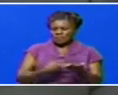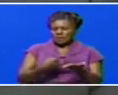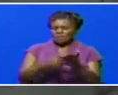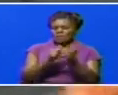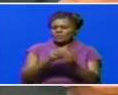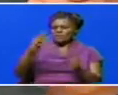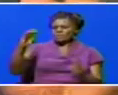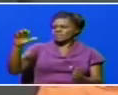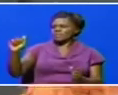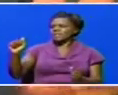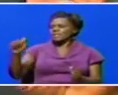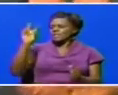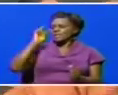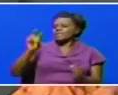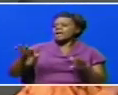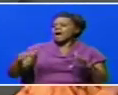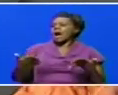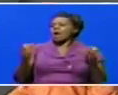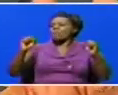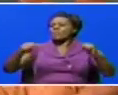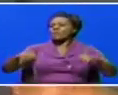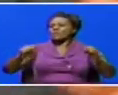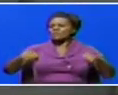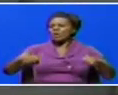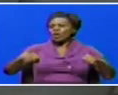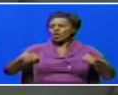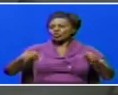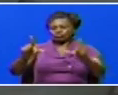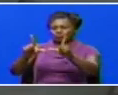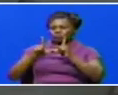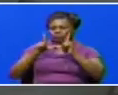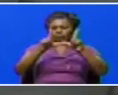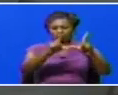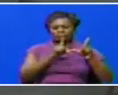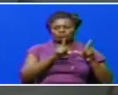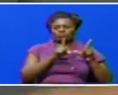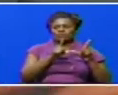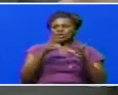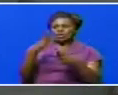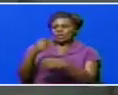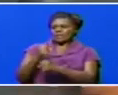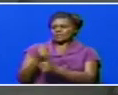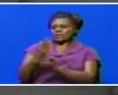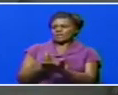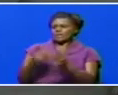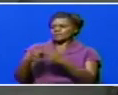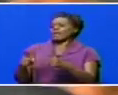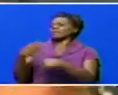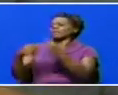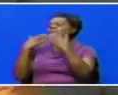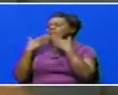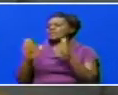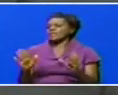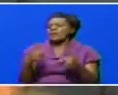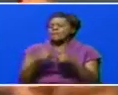Construction Authority, to see how we can be able to blacklist some of these contractors. We have started the process. But